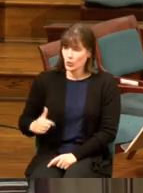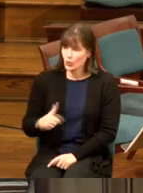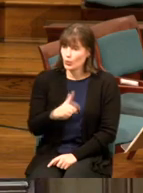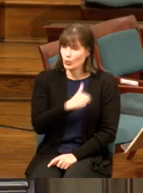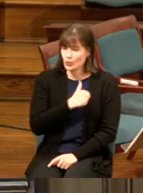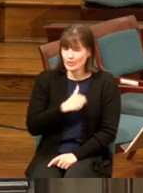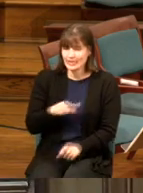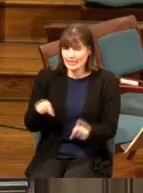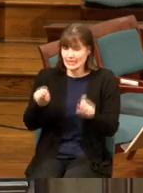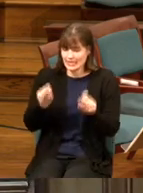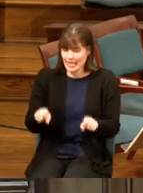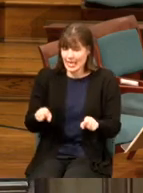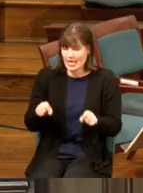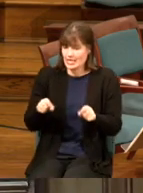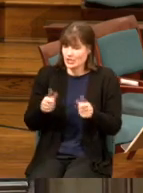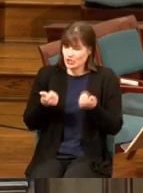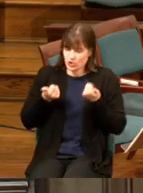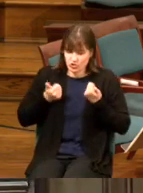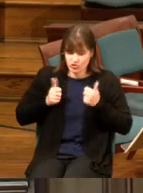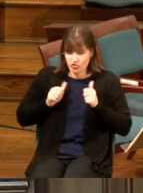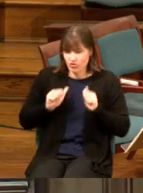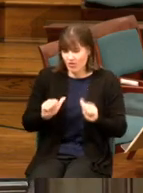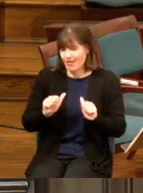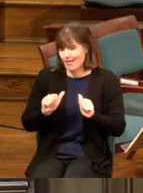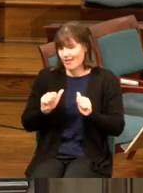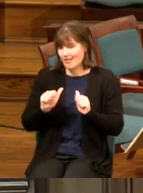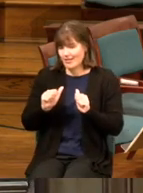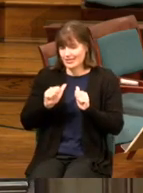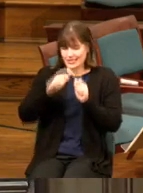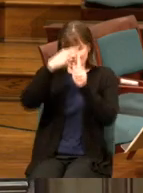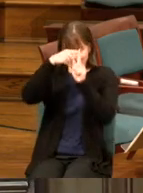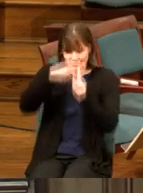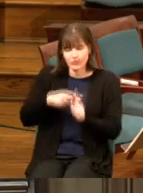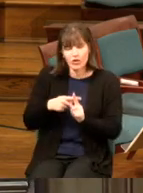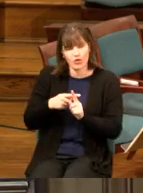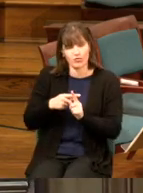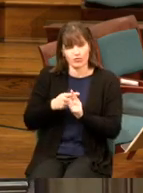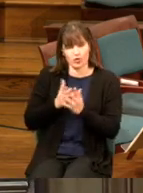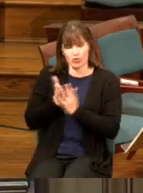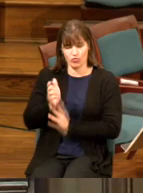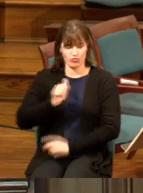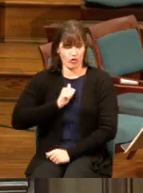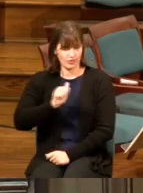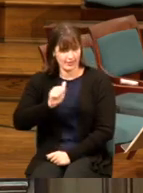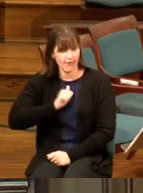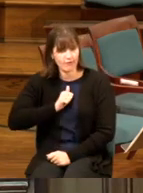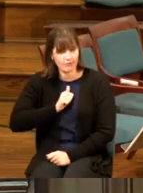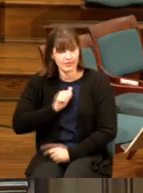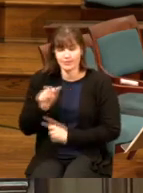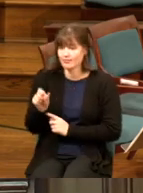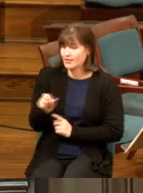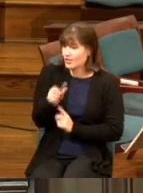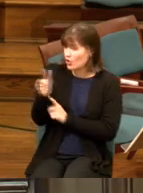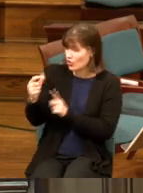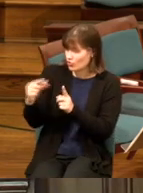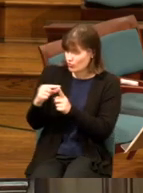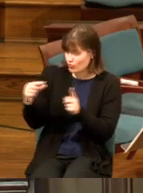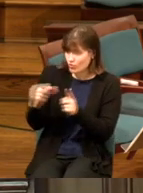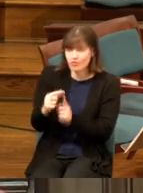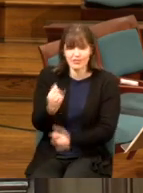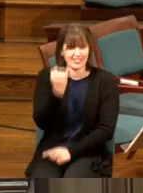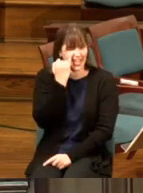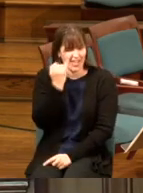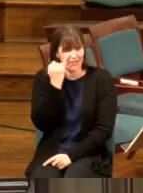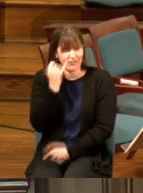up optimism through our own ingenuity. In other words, if the Reds are